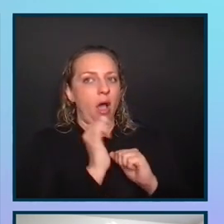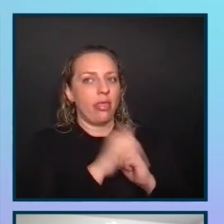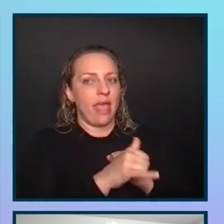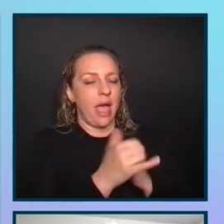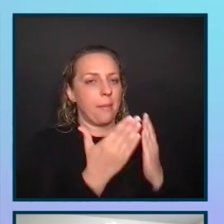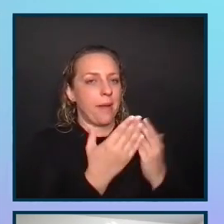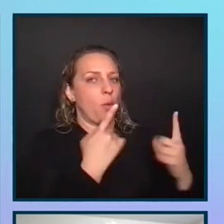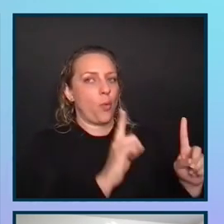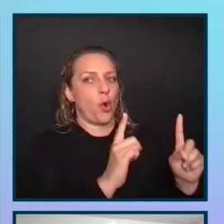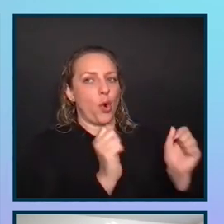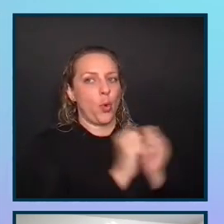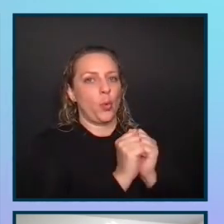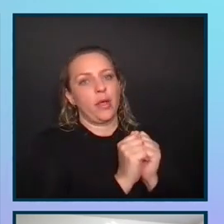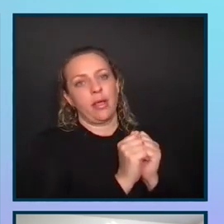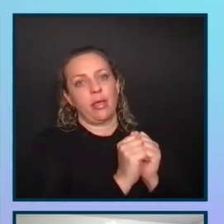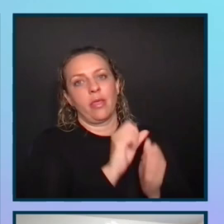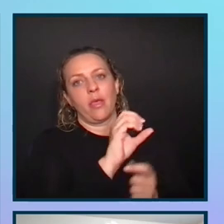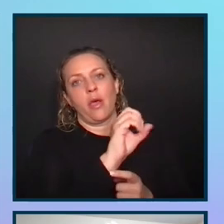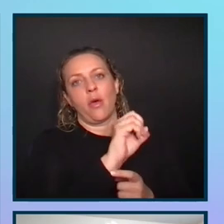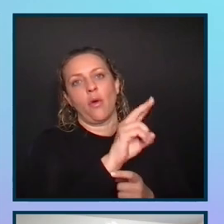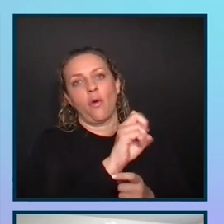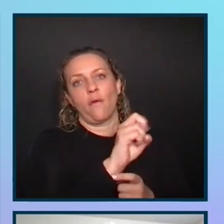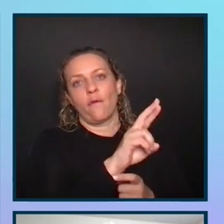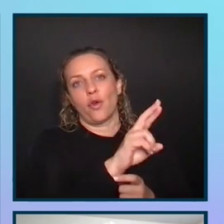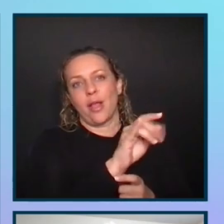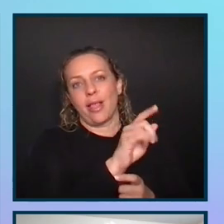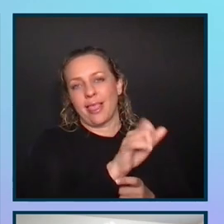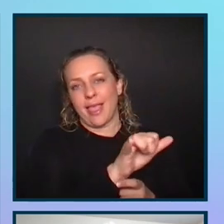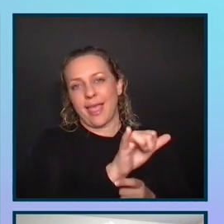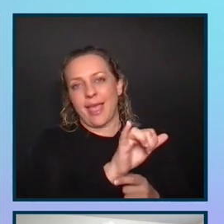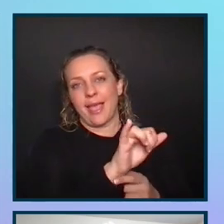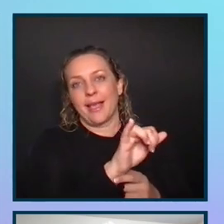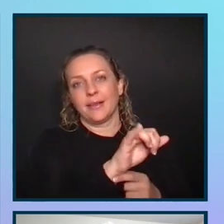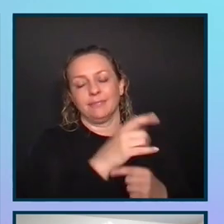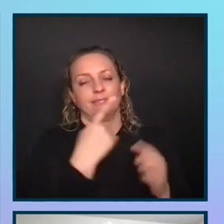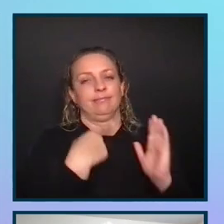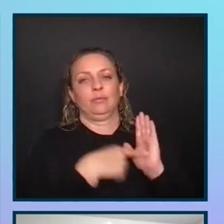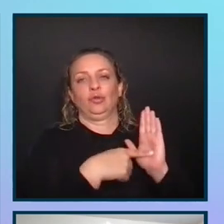might work with an overlay, or how it did work when this video was created.